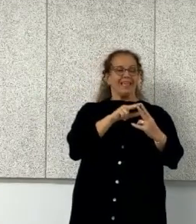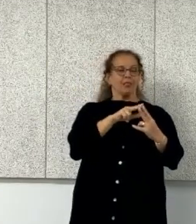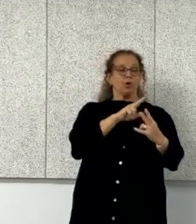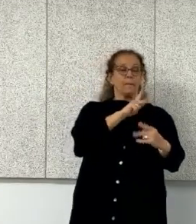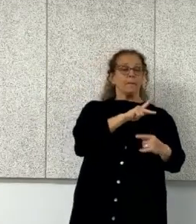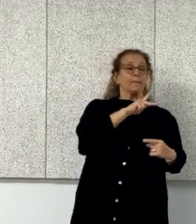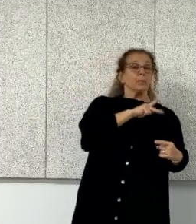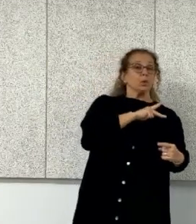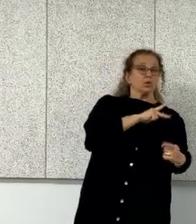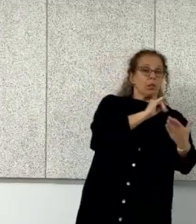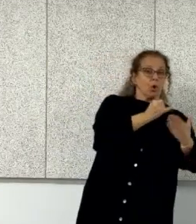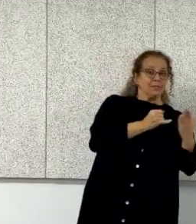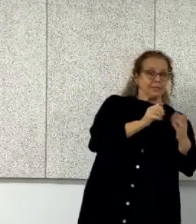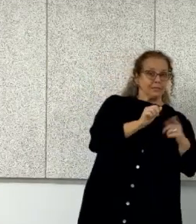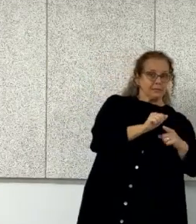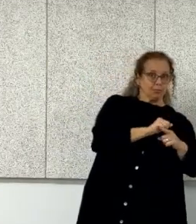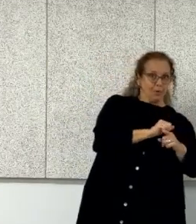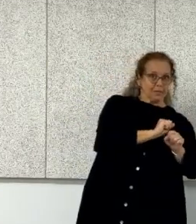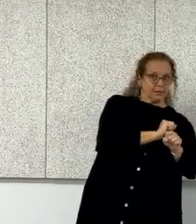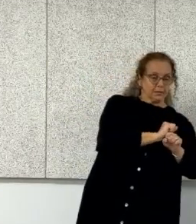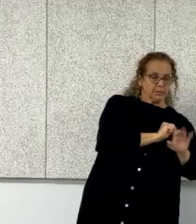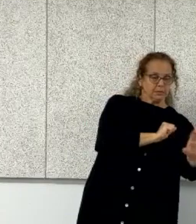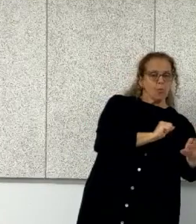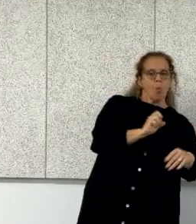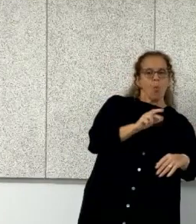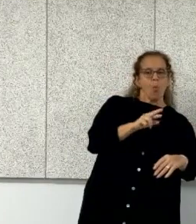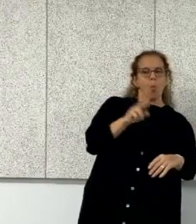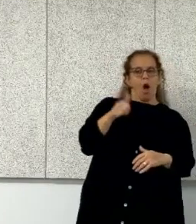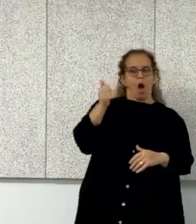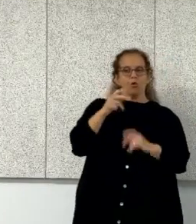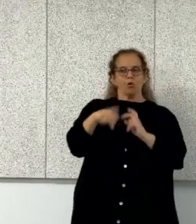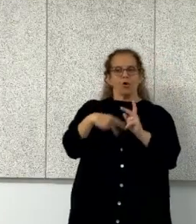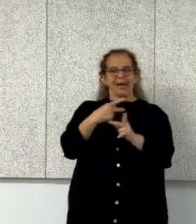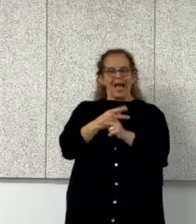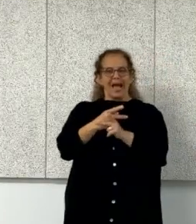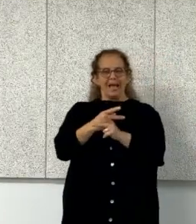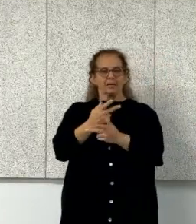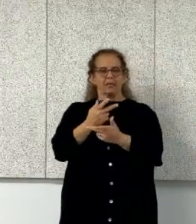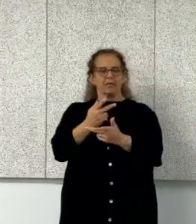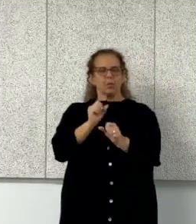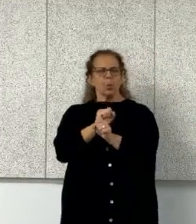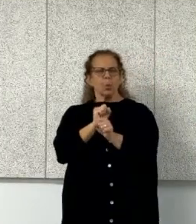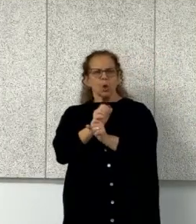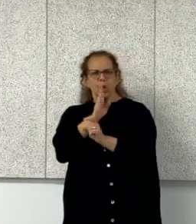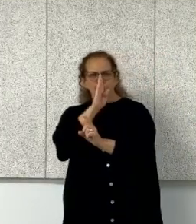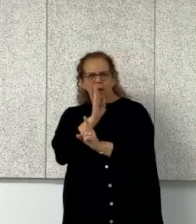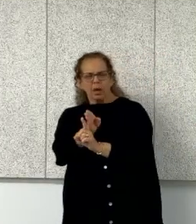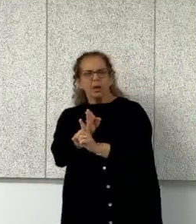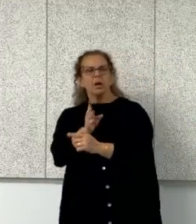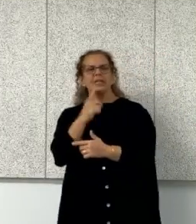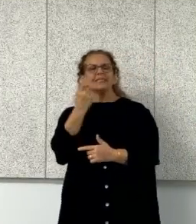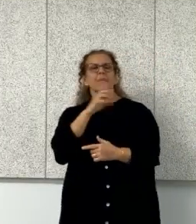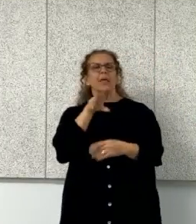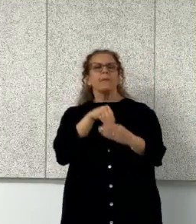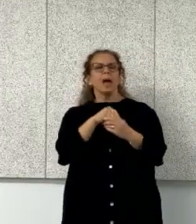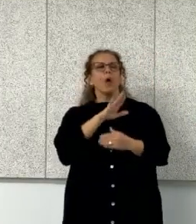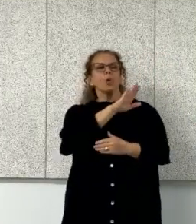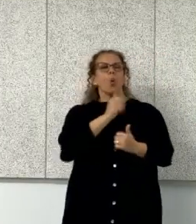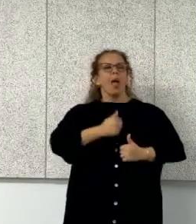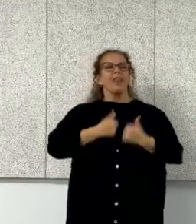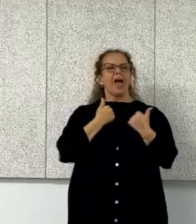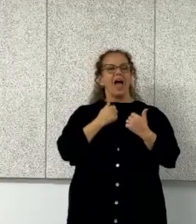artistic practice of yours, another type of practice that isn't about the arts at all, something else about your life and that